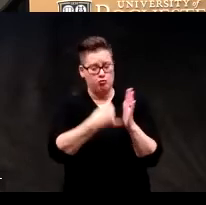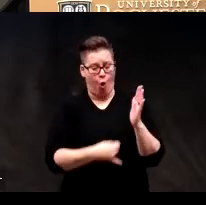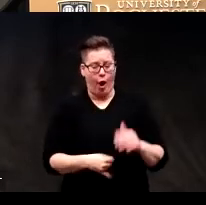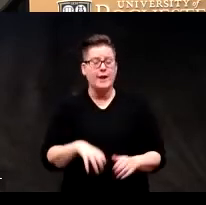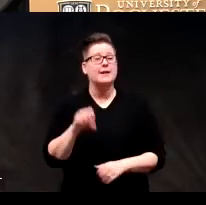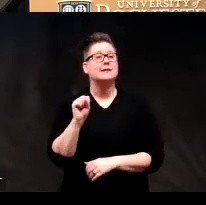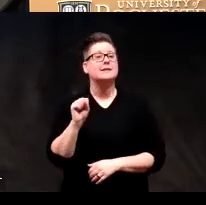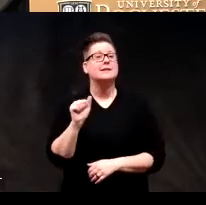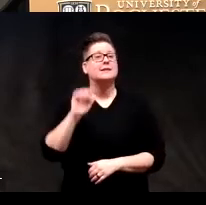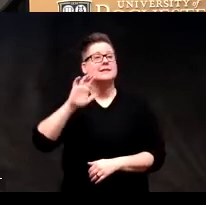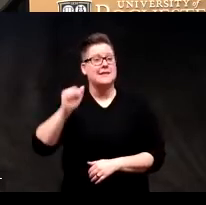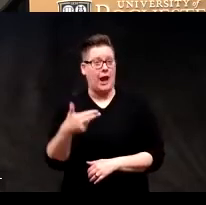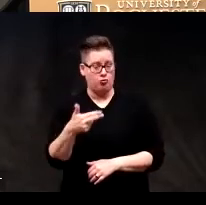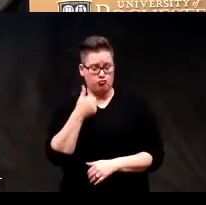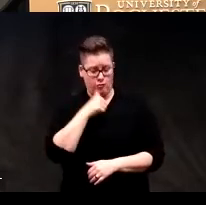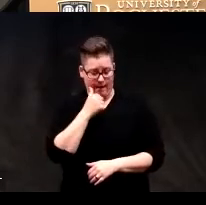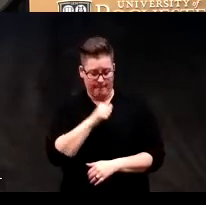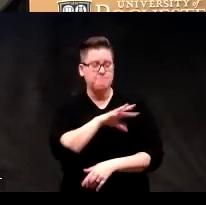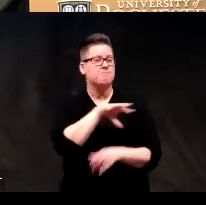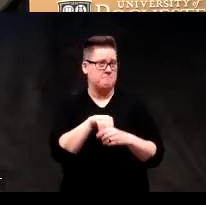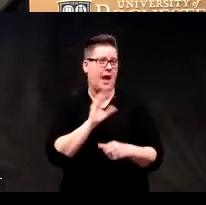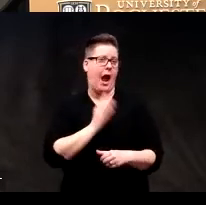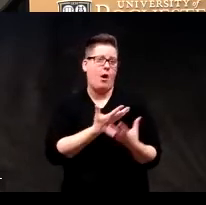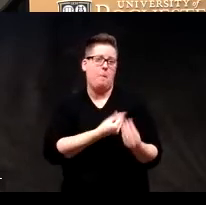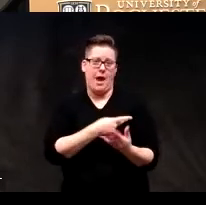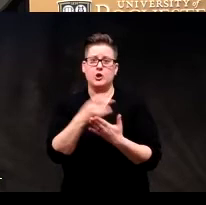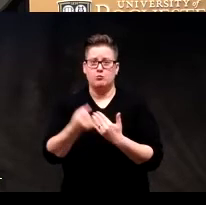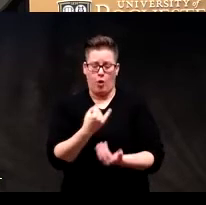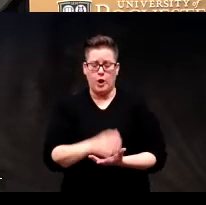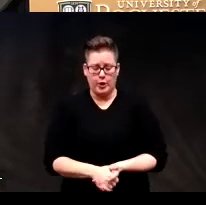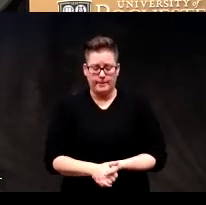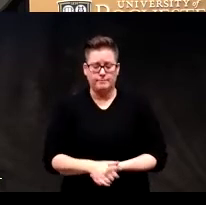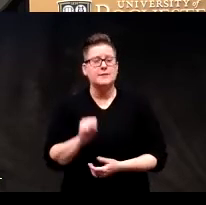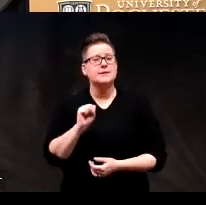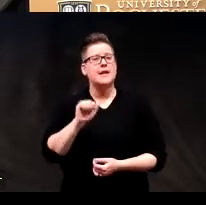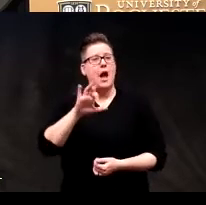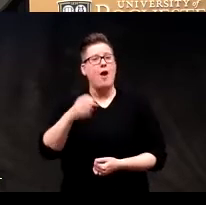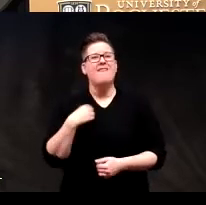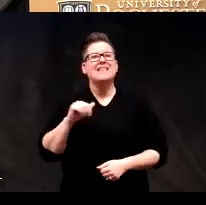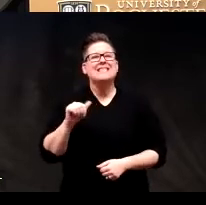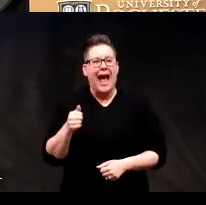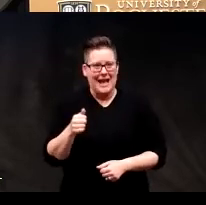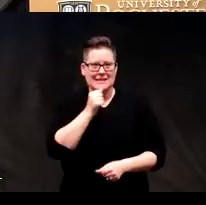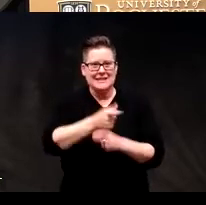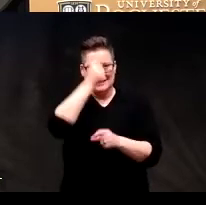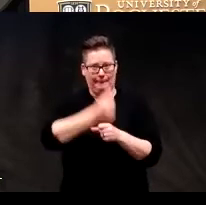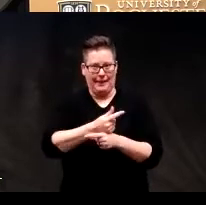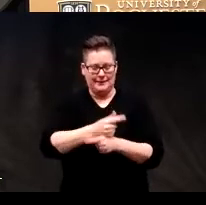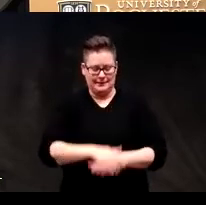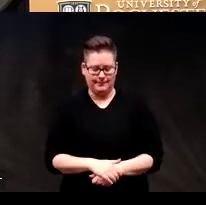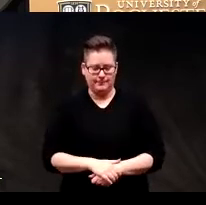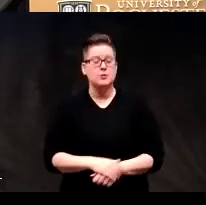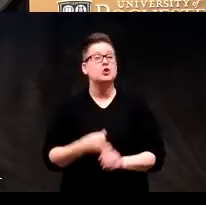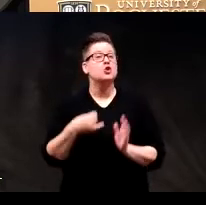Sarah, and she was part of our compassion project. Sarah has 10 siblings. And so